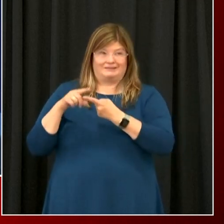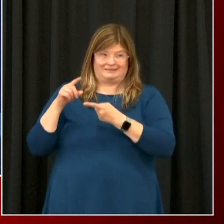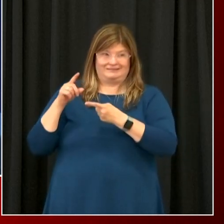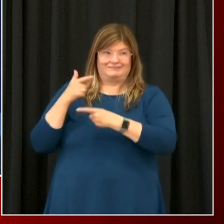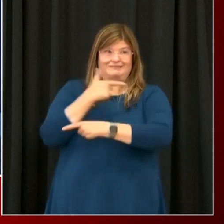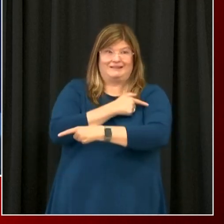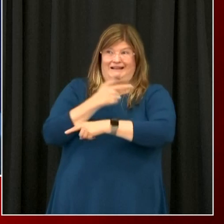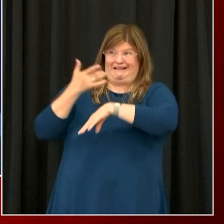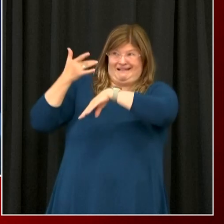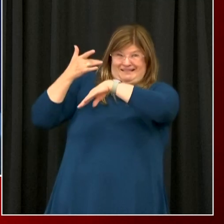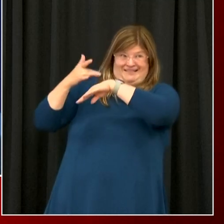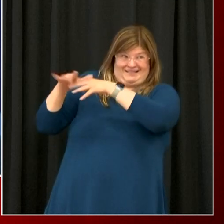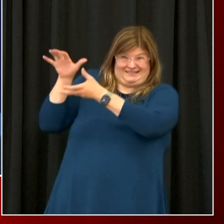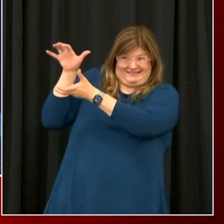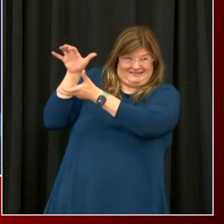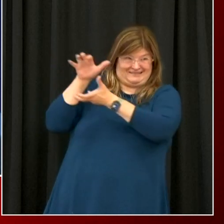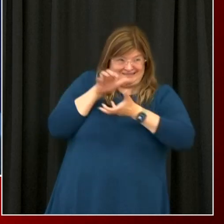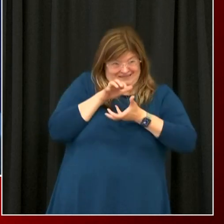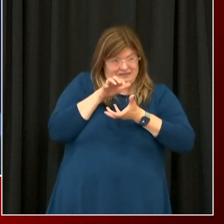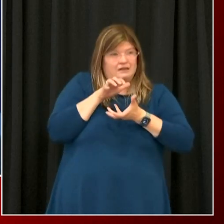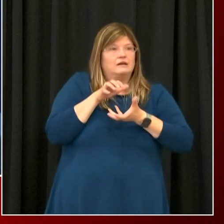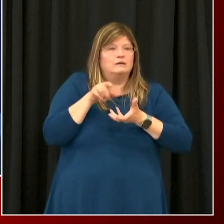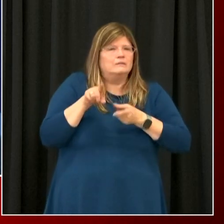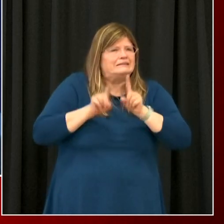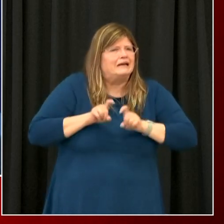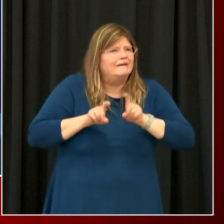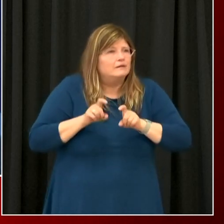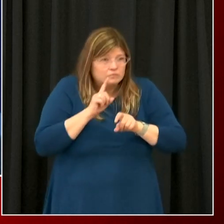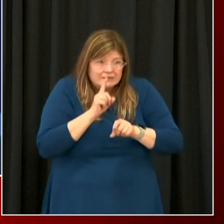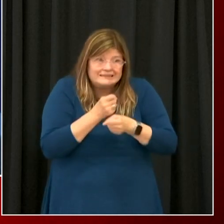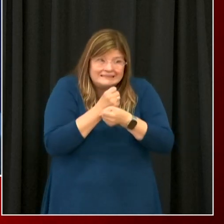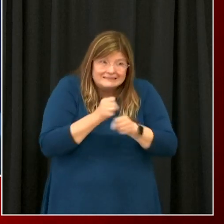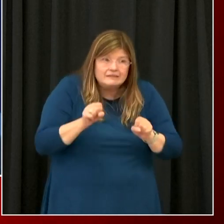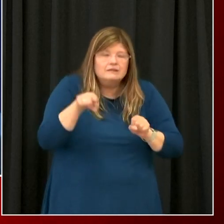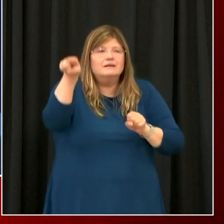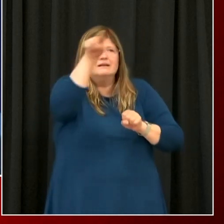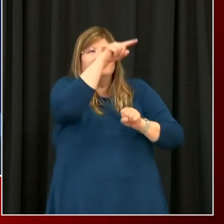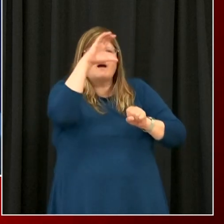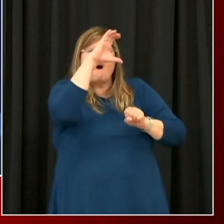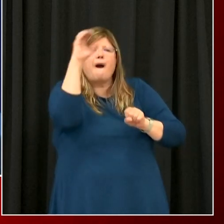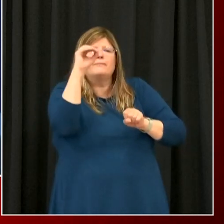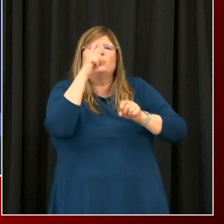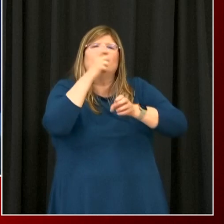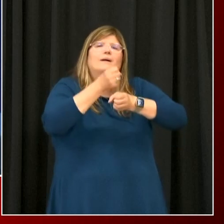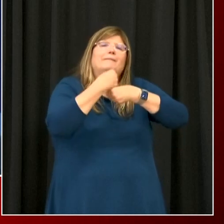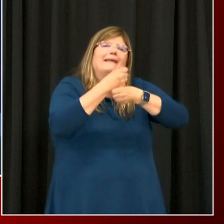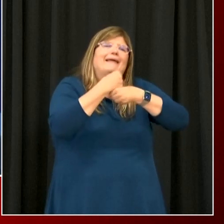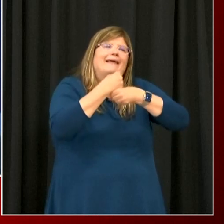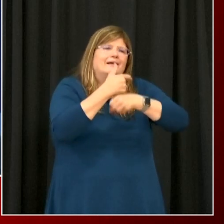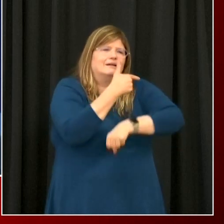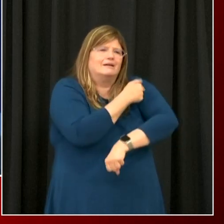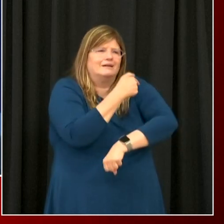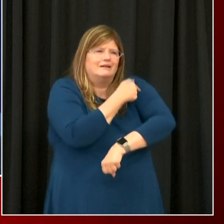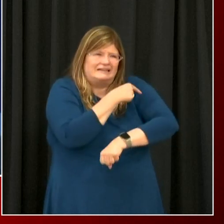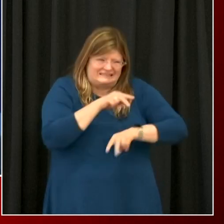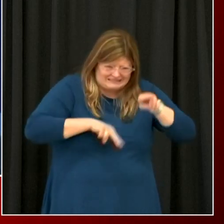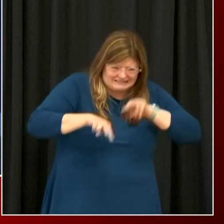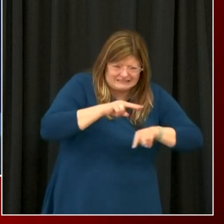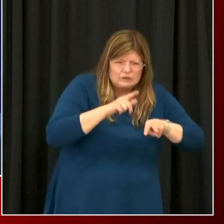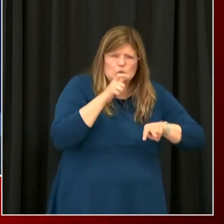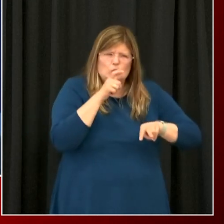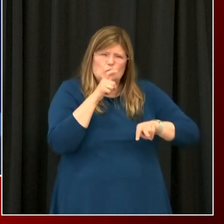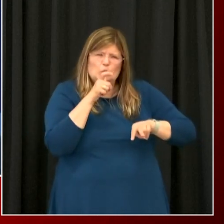of vaccines, the different manufacturers make the decisions around who are eligible in terms of who the vaccines are being tested